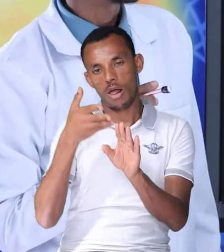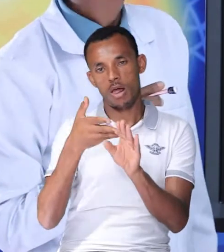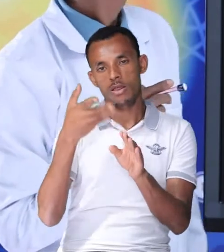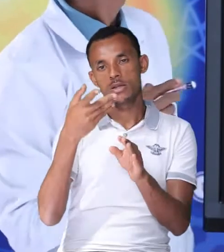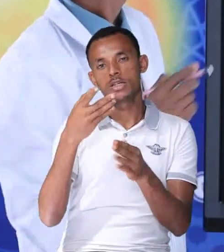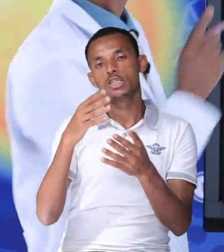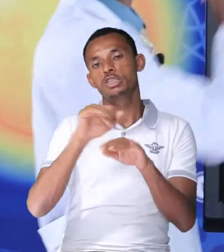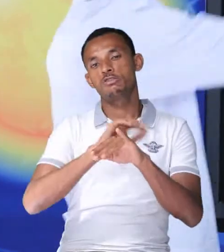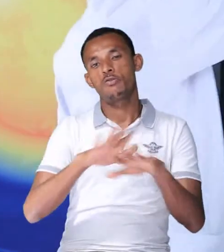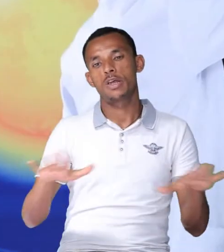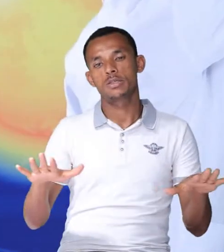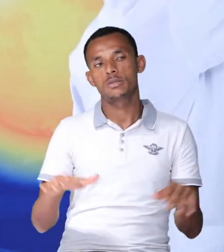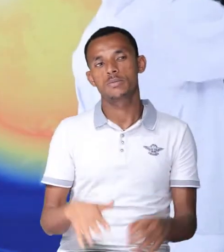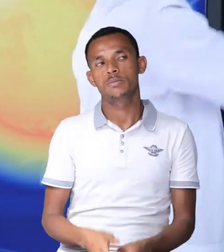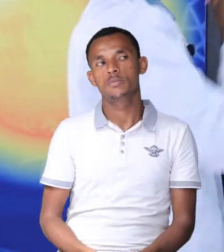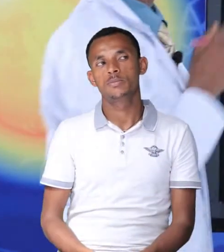the surface.